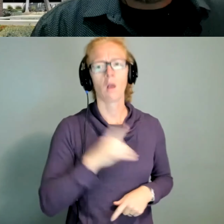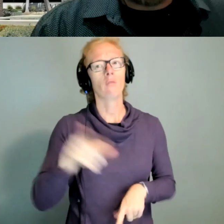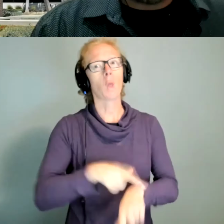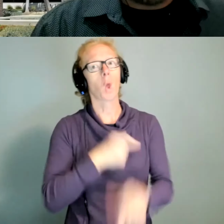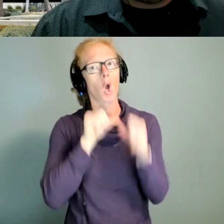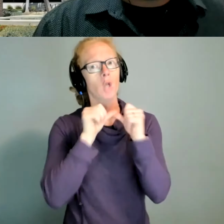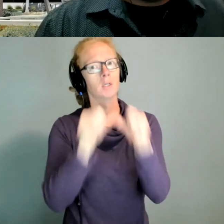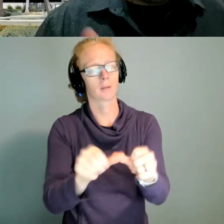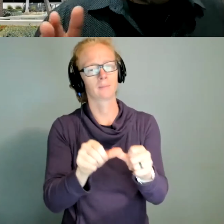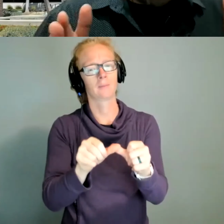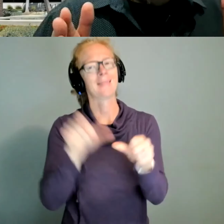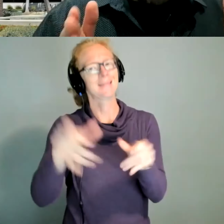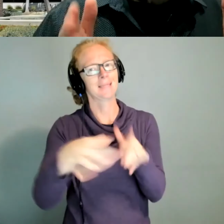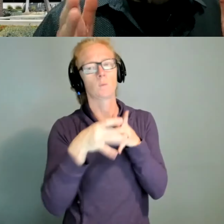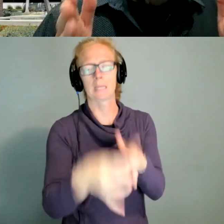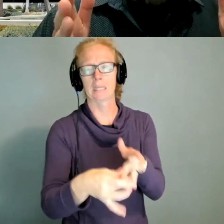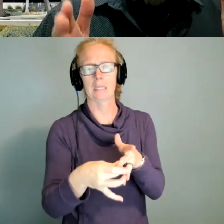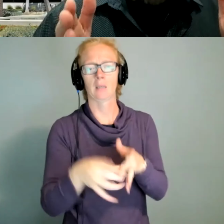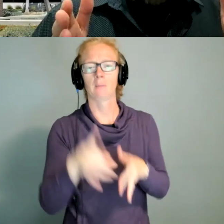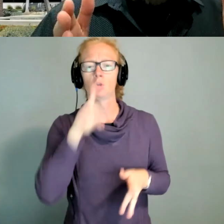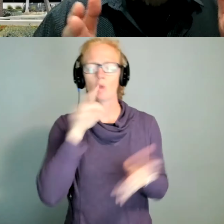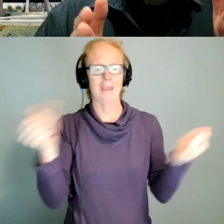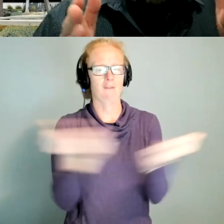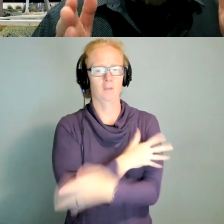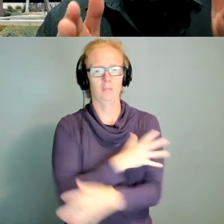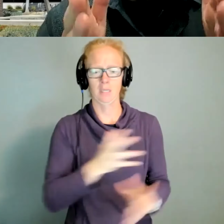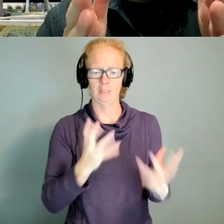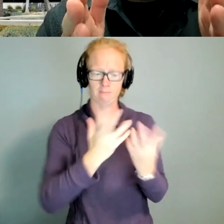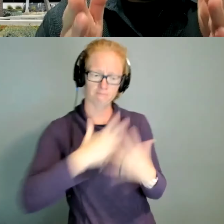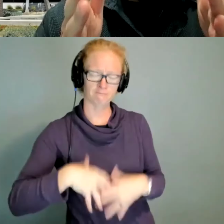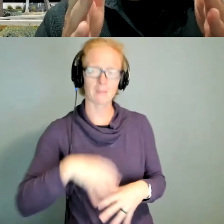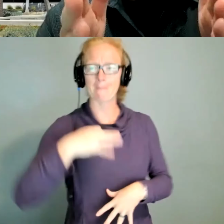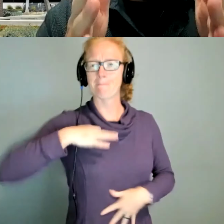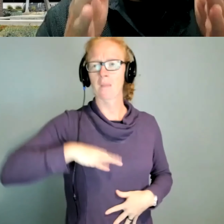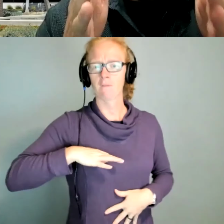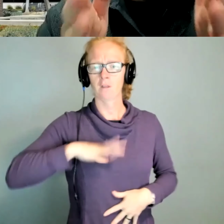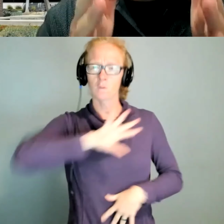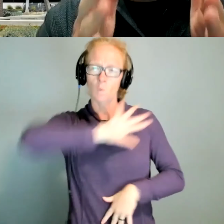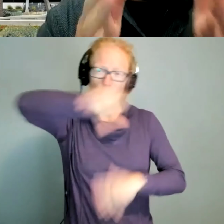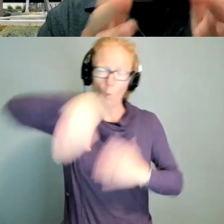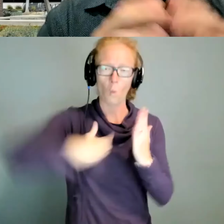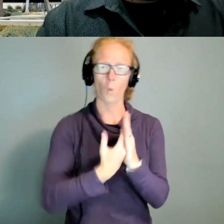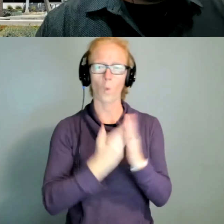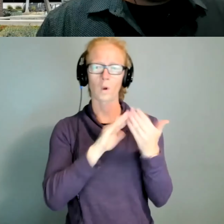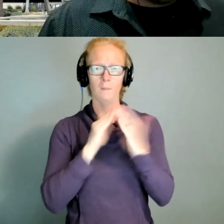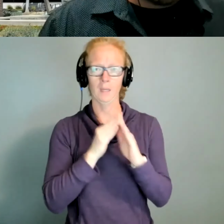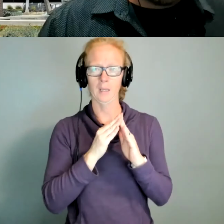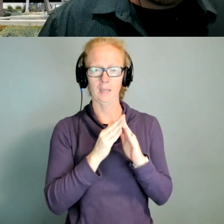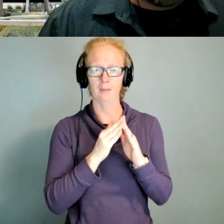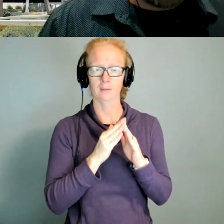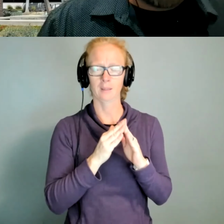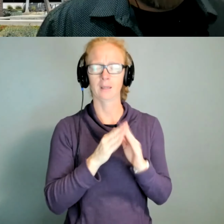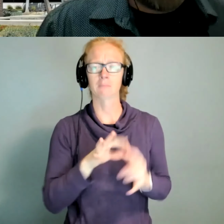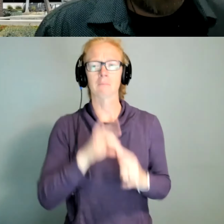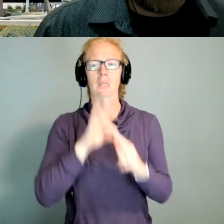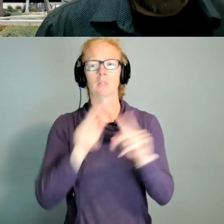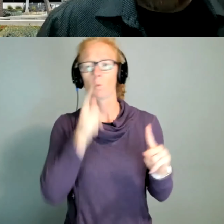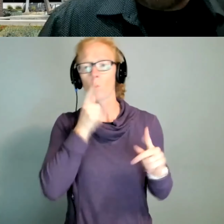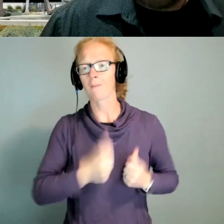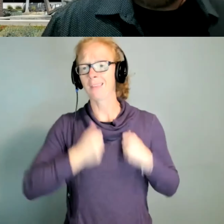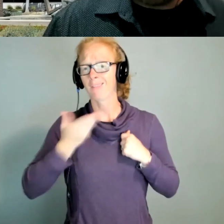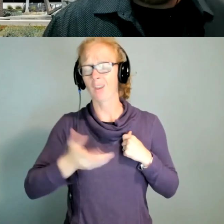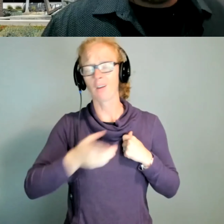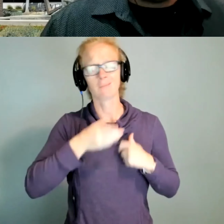of the leadership to make sure that it is being done in a way that benefits the folks who've been there for ages.